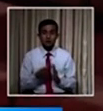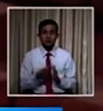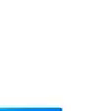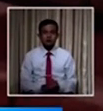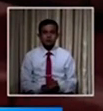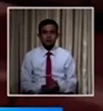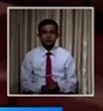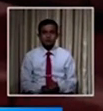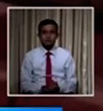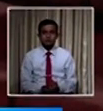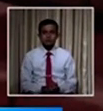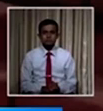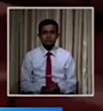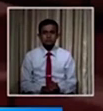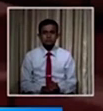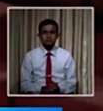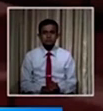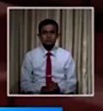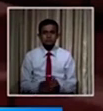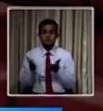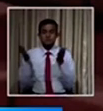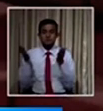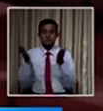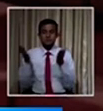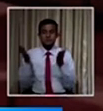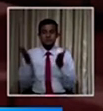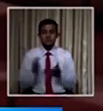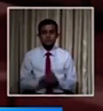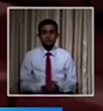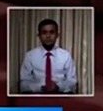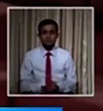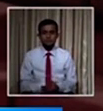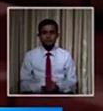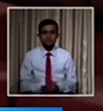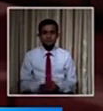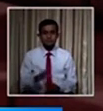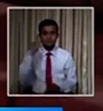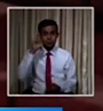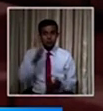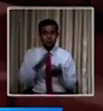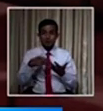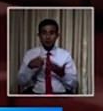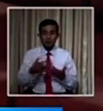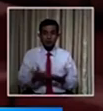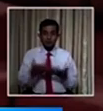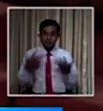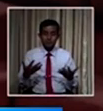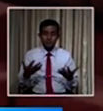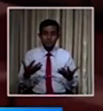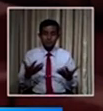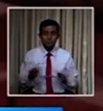to India and thereafter to the whole international community